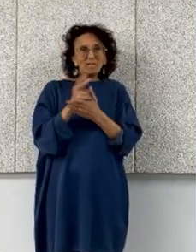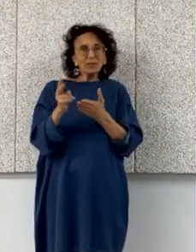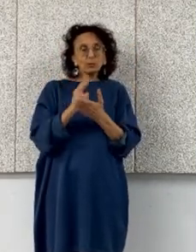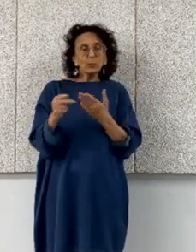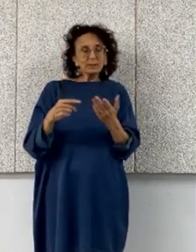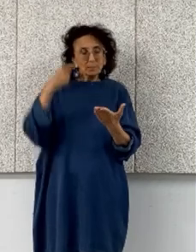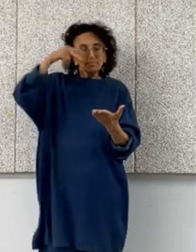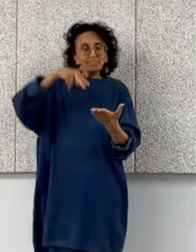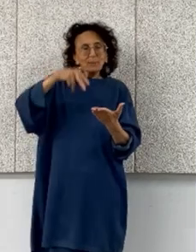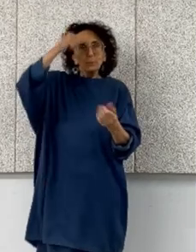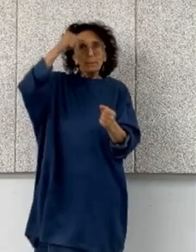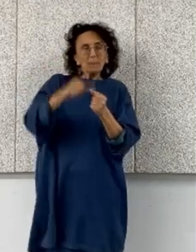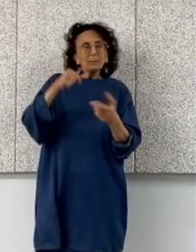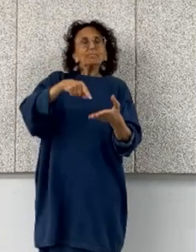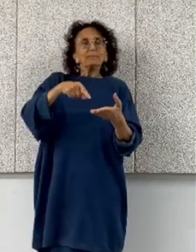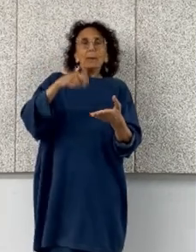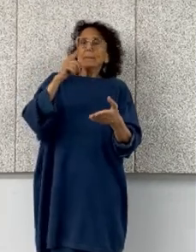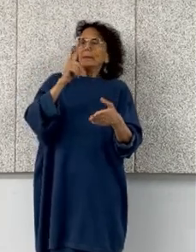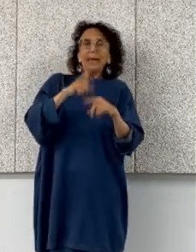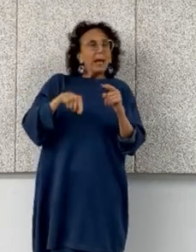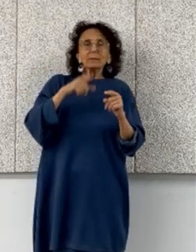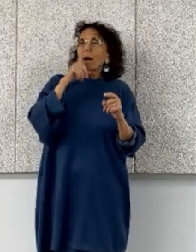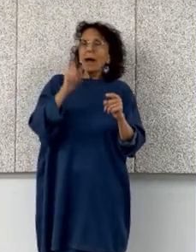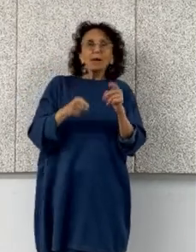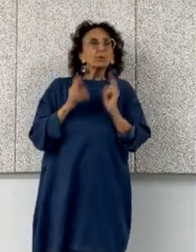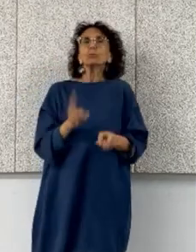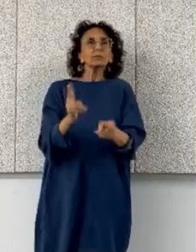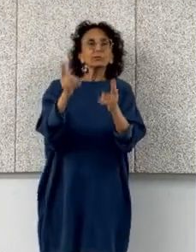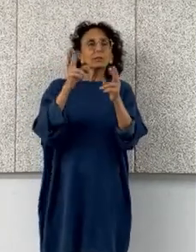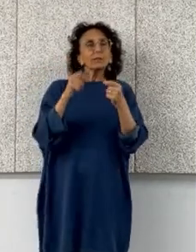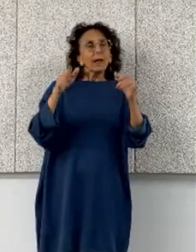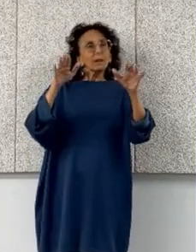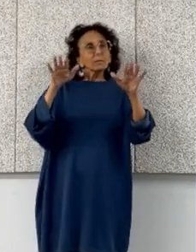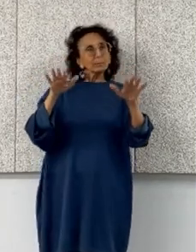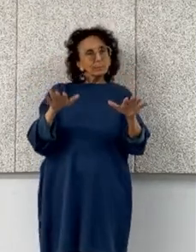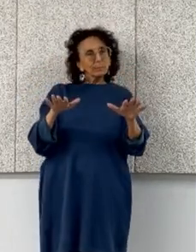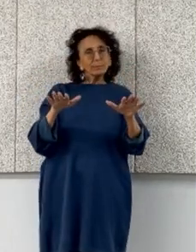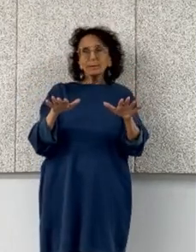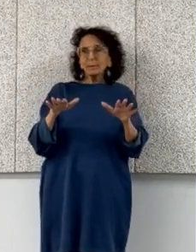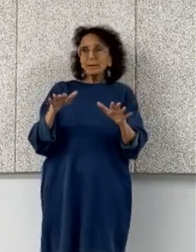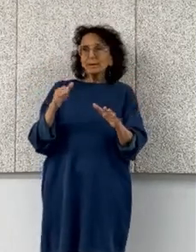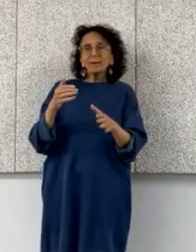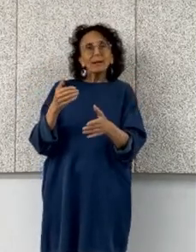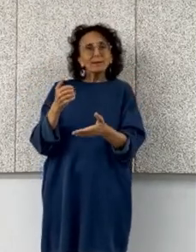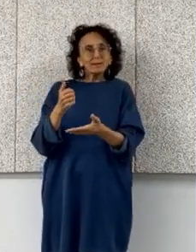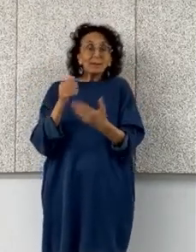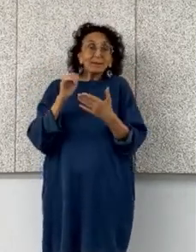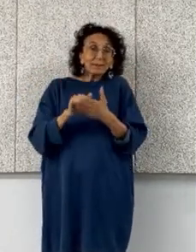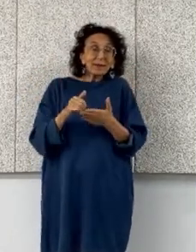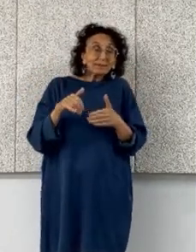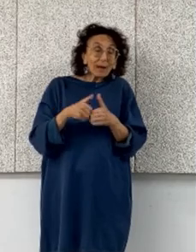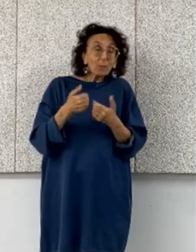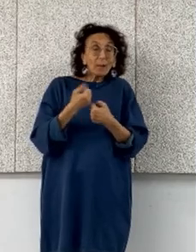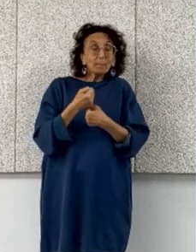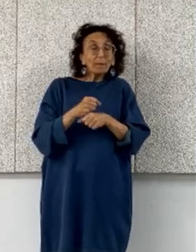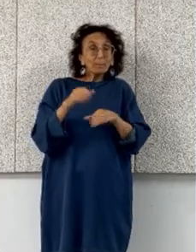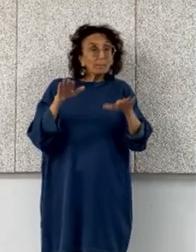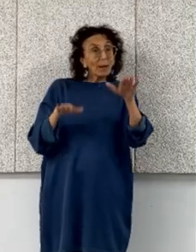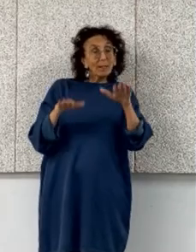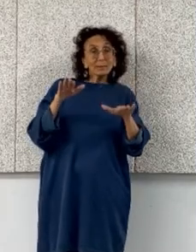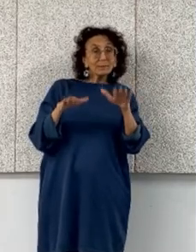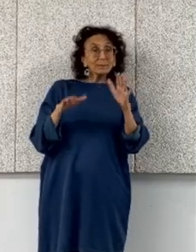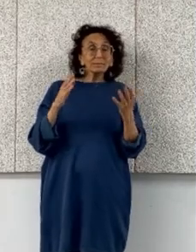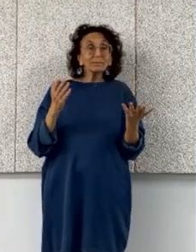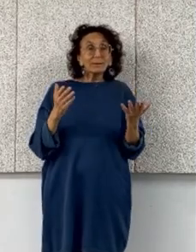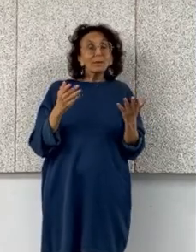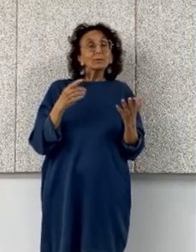2 weeks, just to remind myself that it's okay. So that's sort of how I approach balance and manage to sort of so